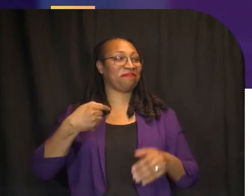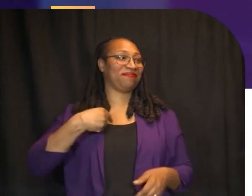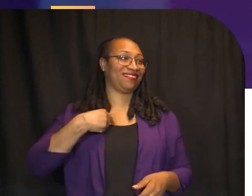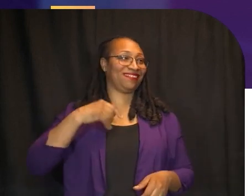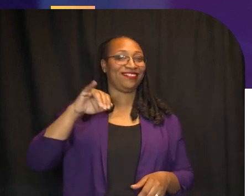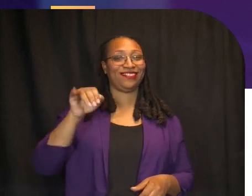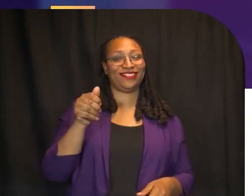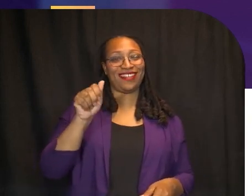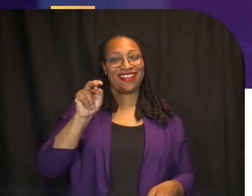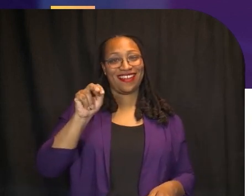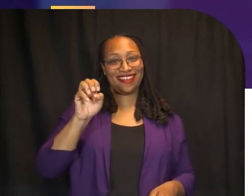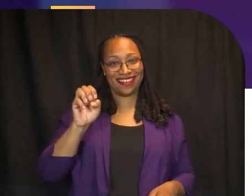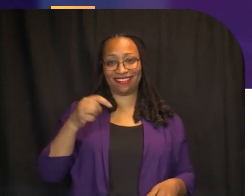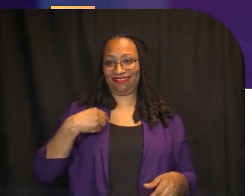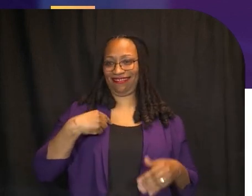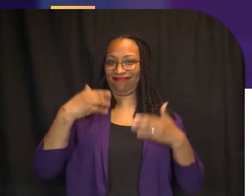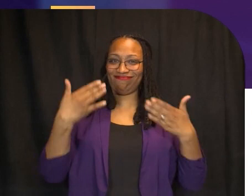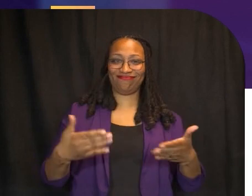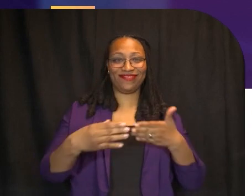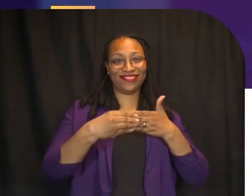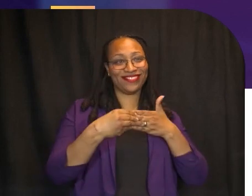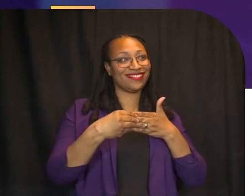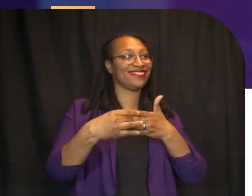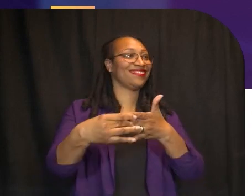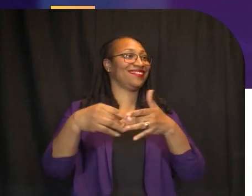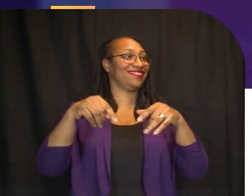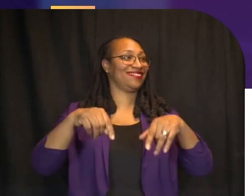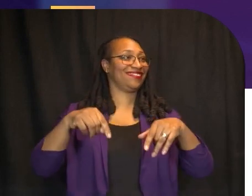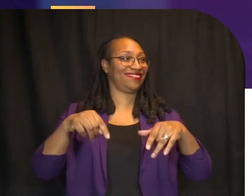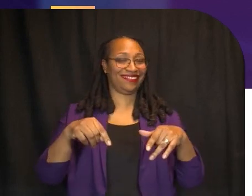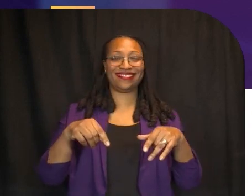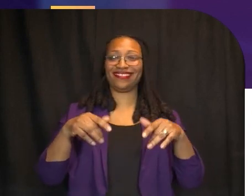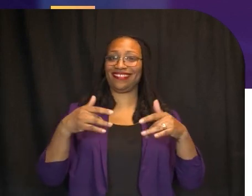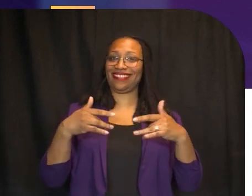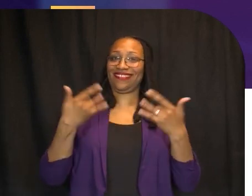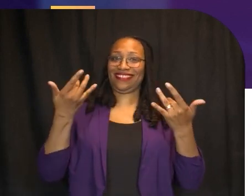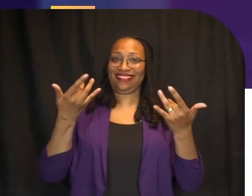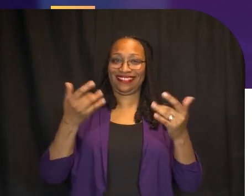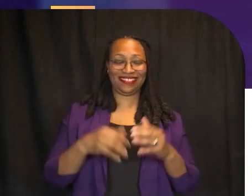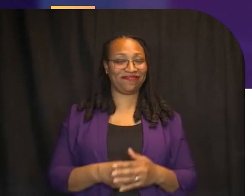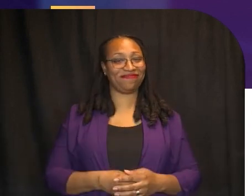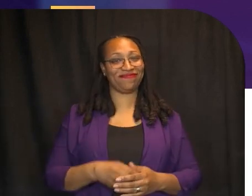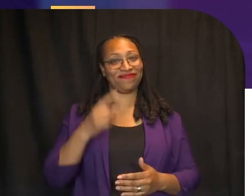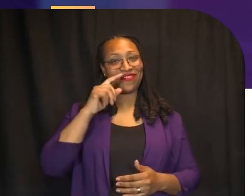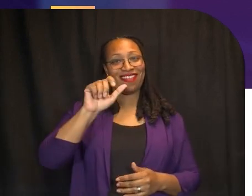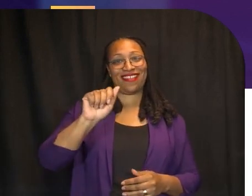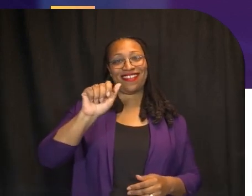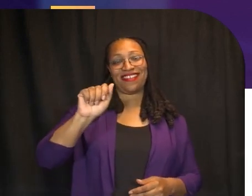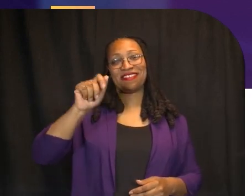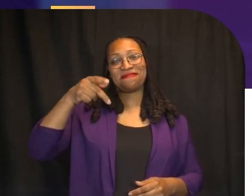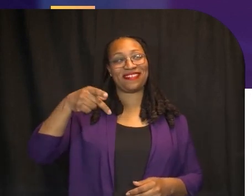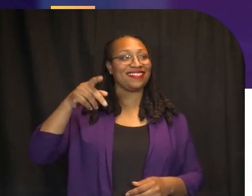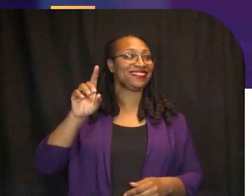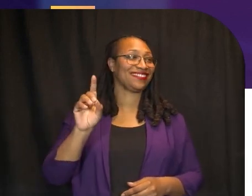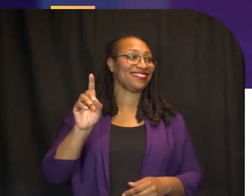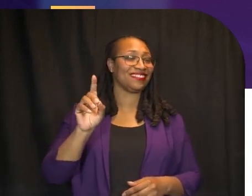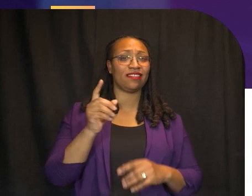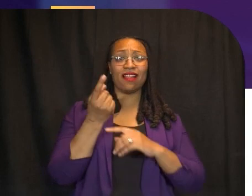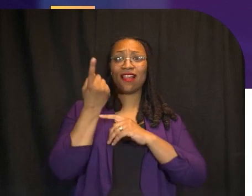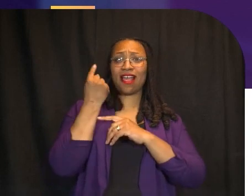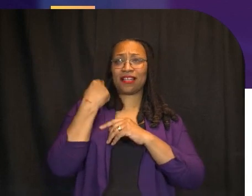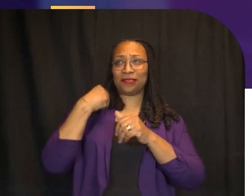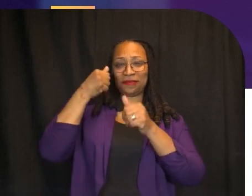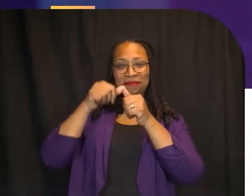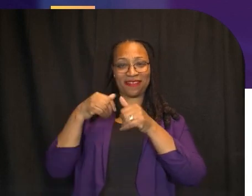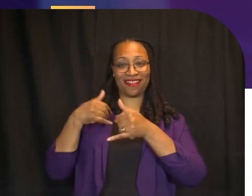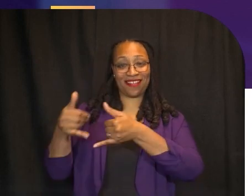American Association of People with Disabilities. I was honored to join you last year as your Image awardee,